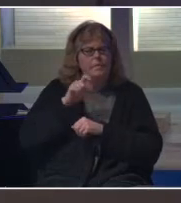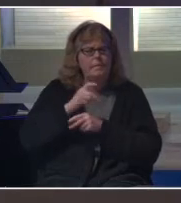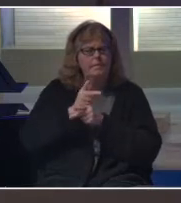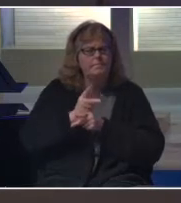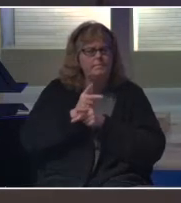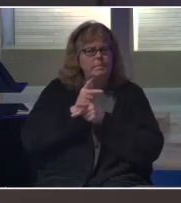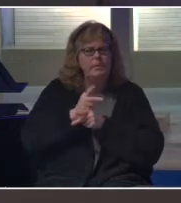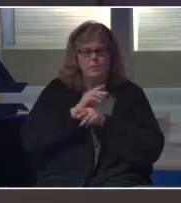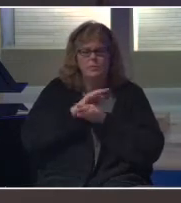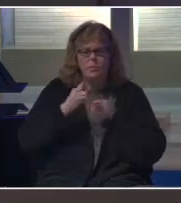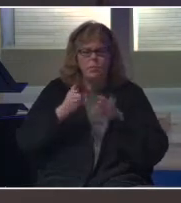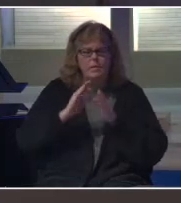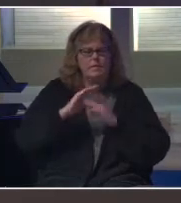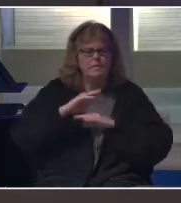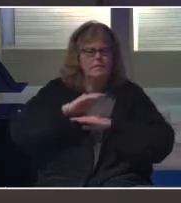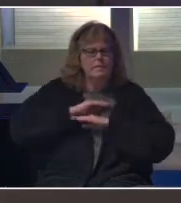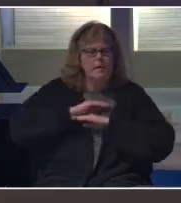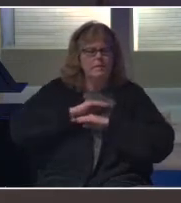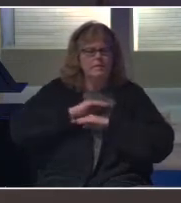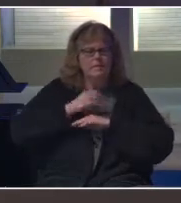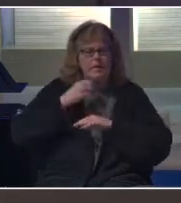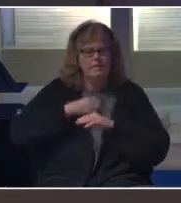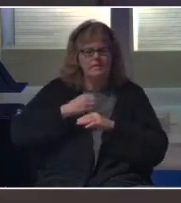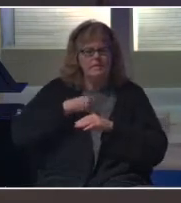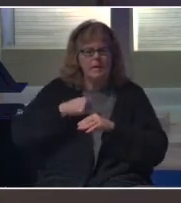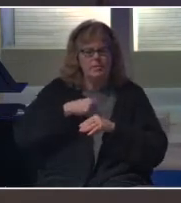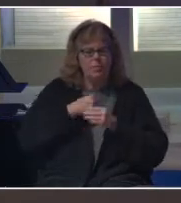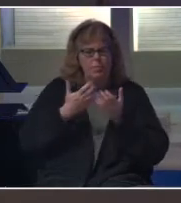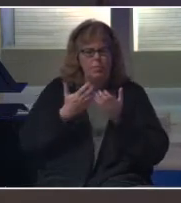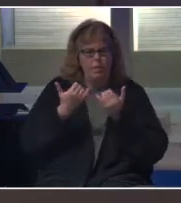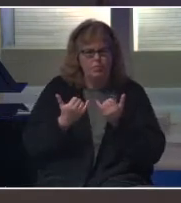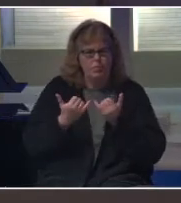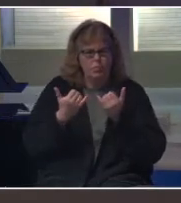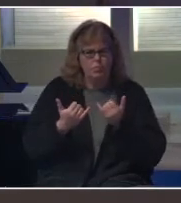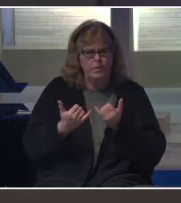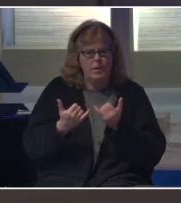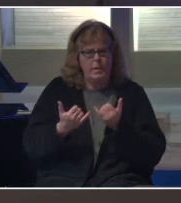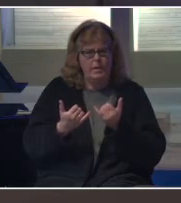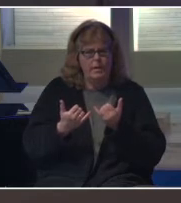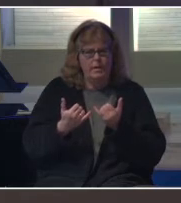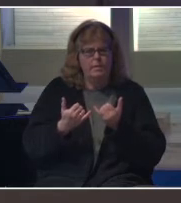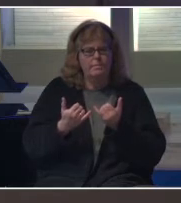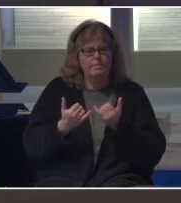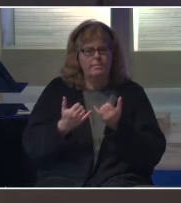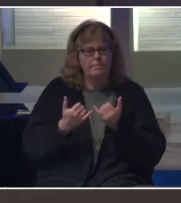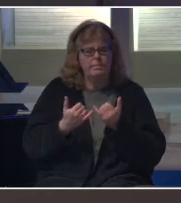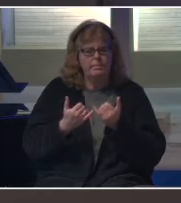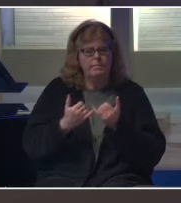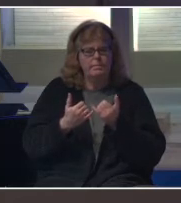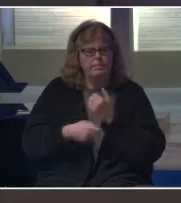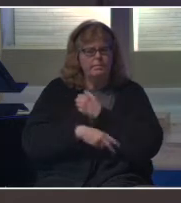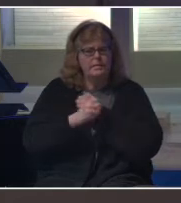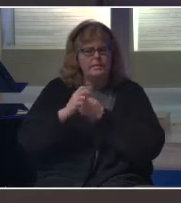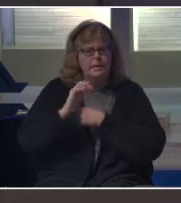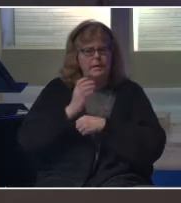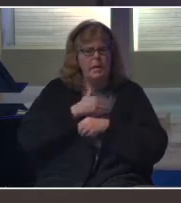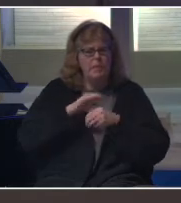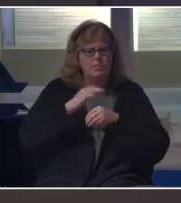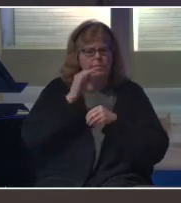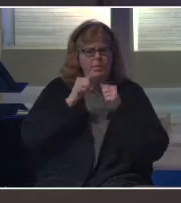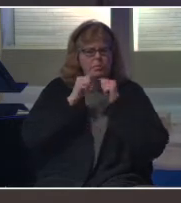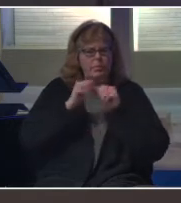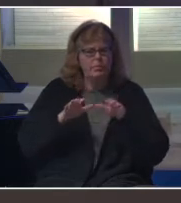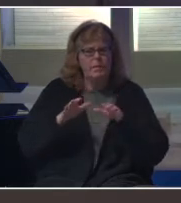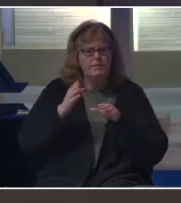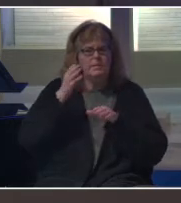not to let satisfying the desires we want today to rob us of the spiritual blessings